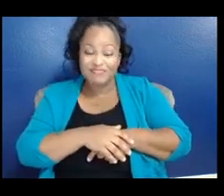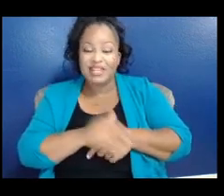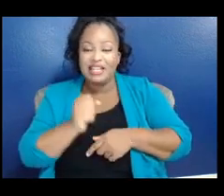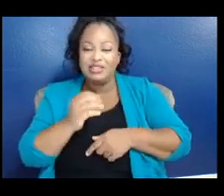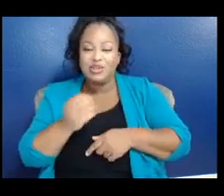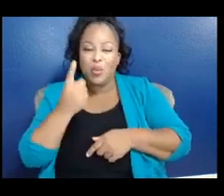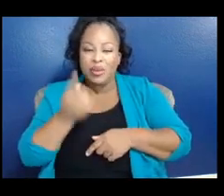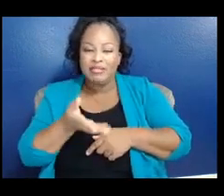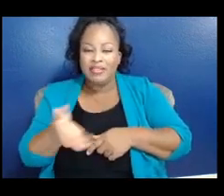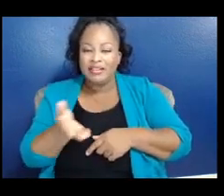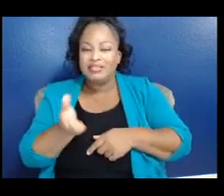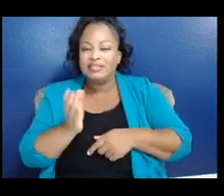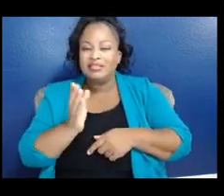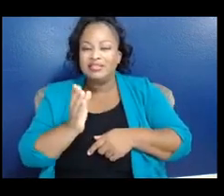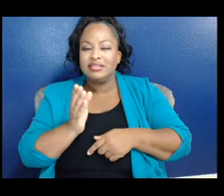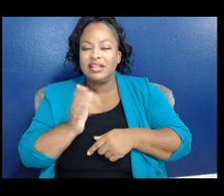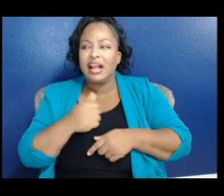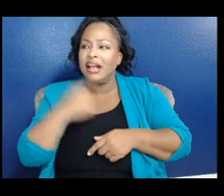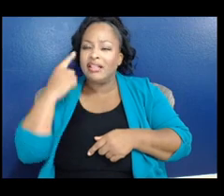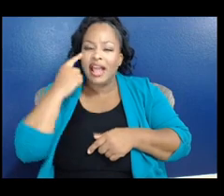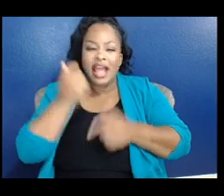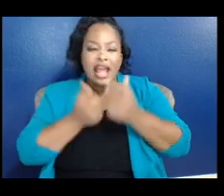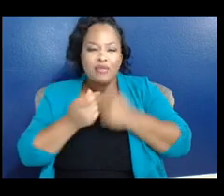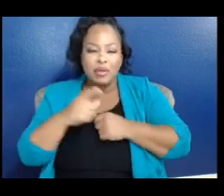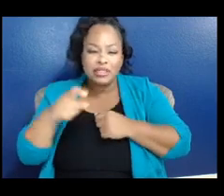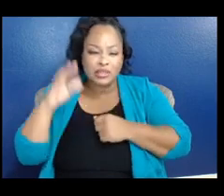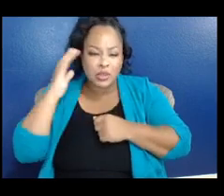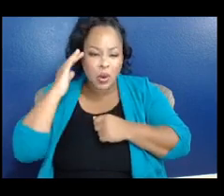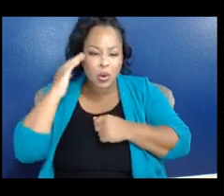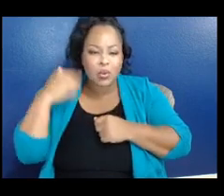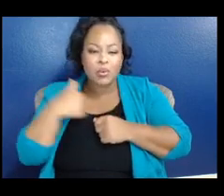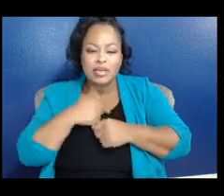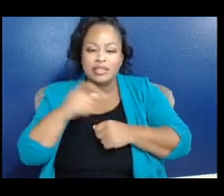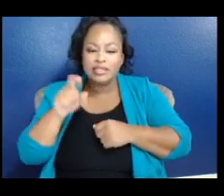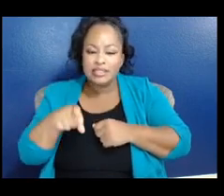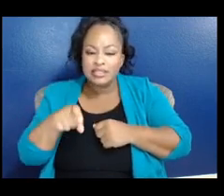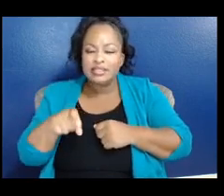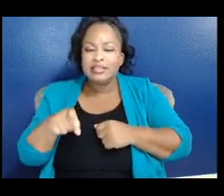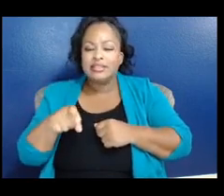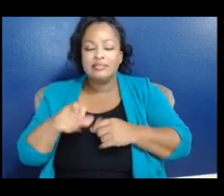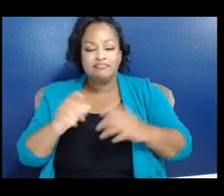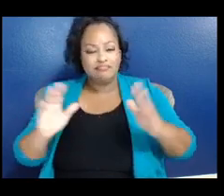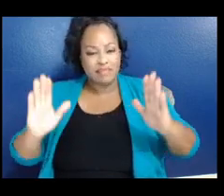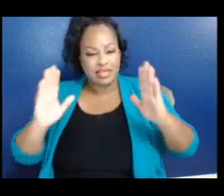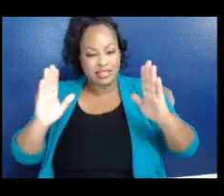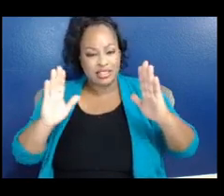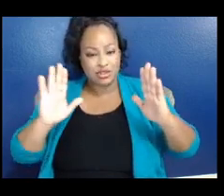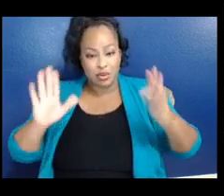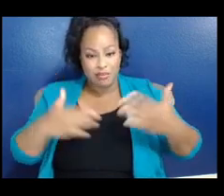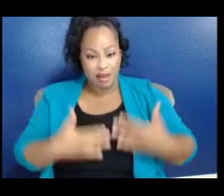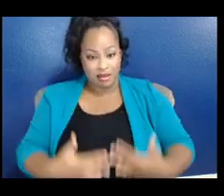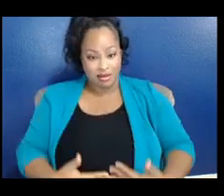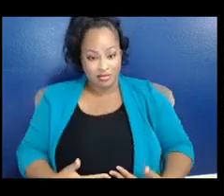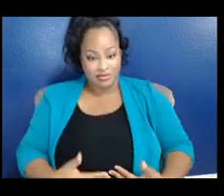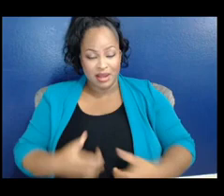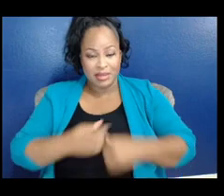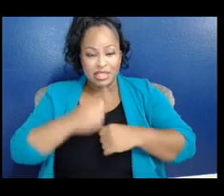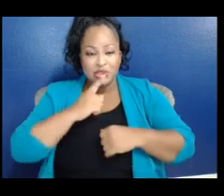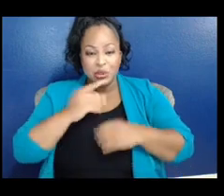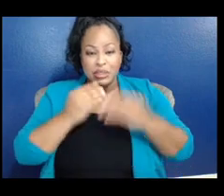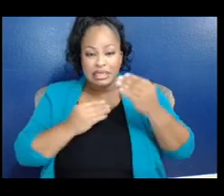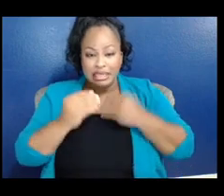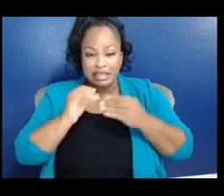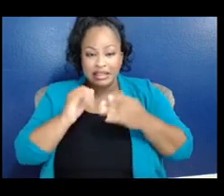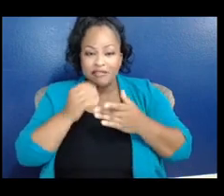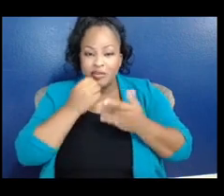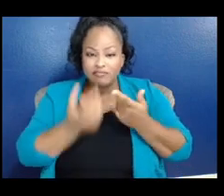thing that I think everybody needs to know is you need to pay attention to your body and make sure that you're eating the foods that are